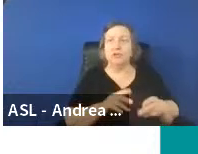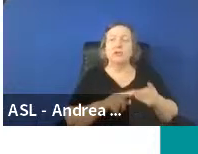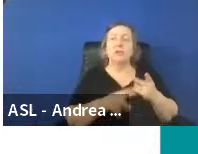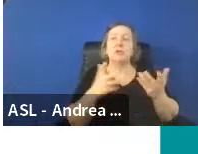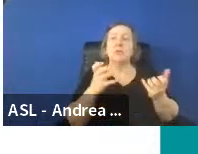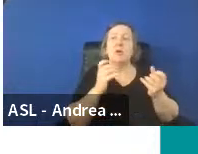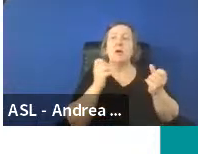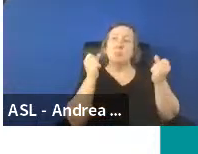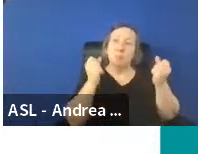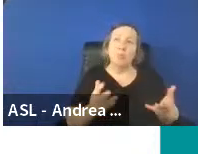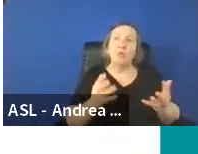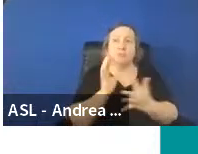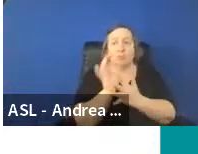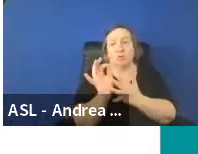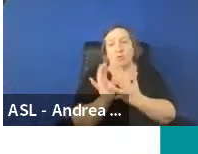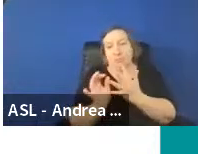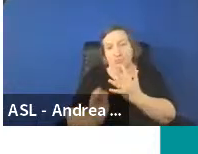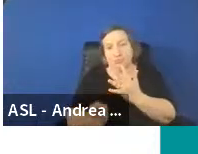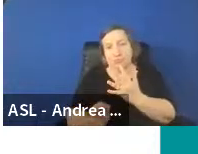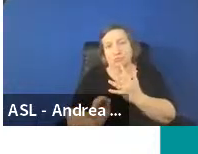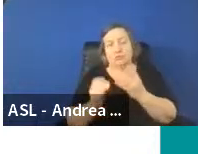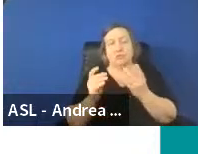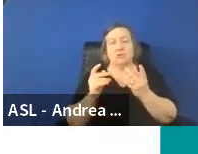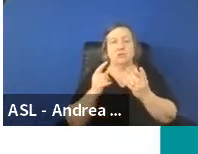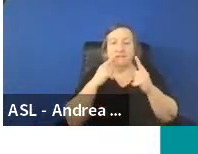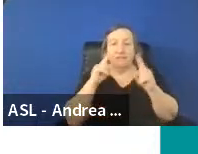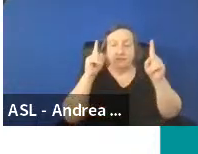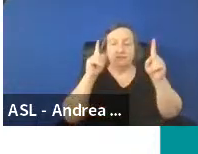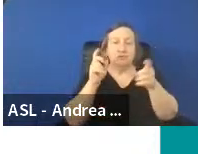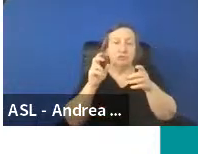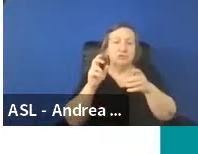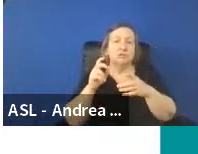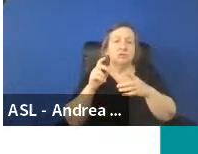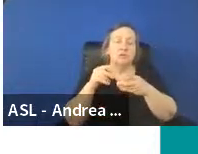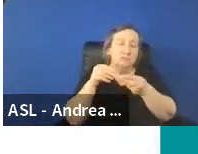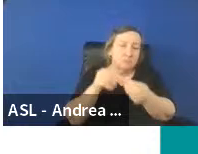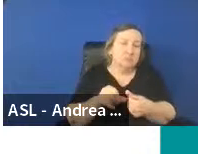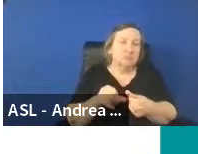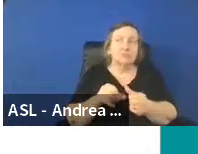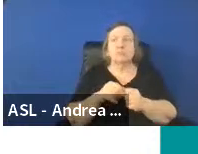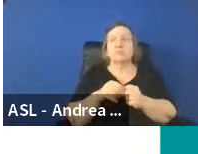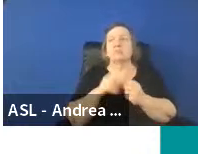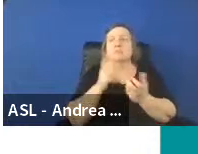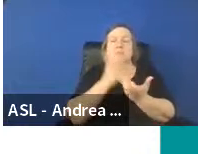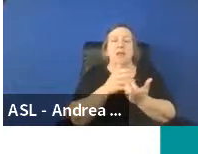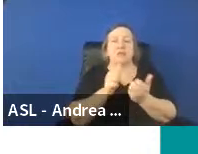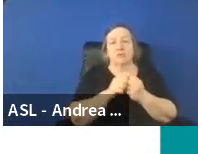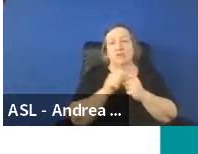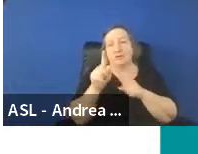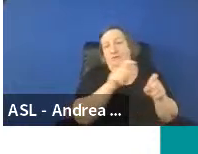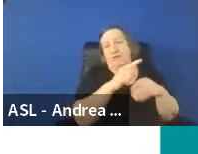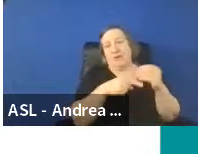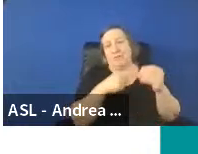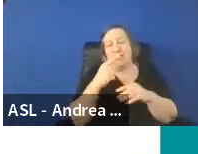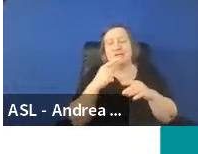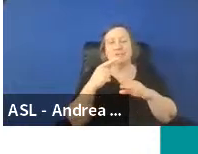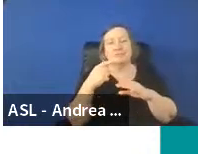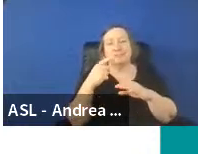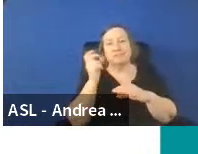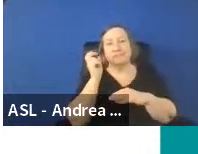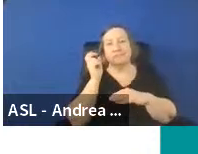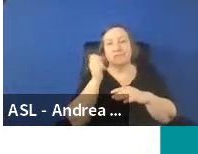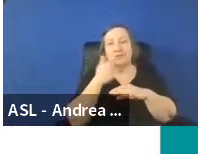Desire for multiple options that are efficient and reliable, again, aligning with the survey feedback about travel time being the